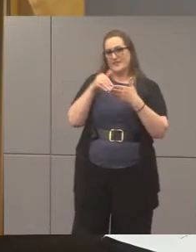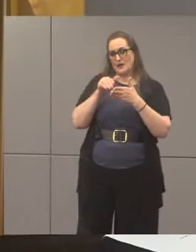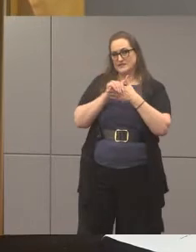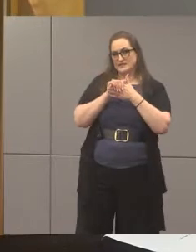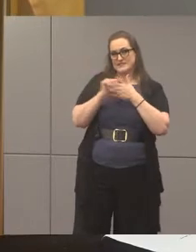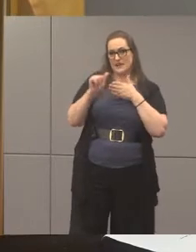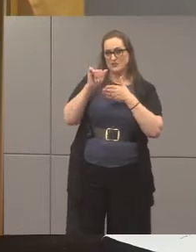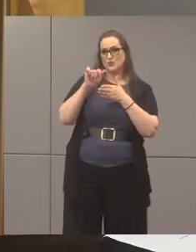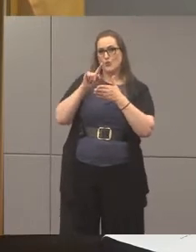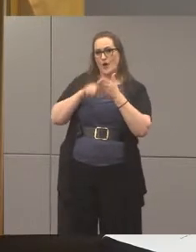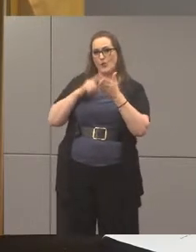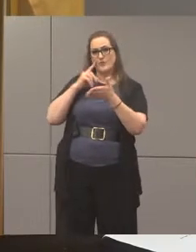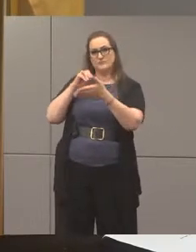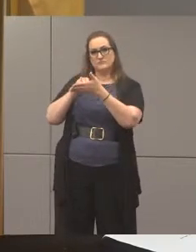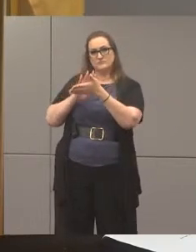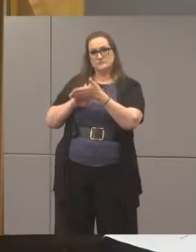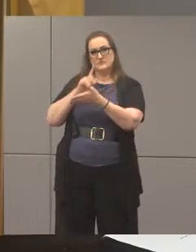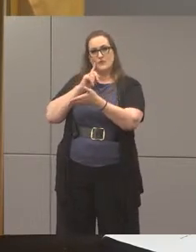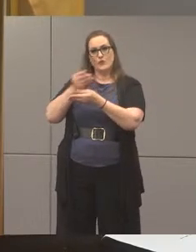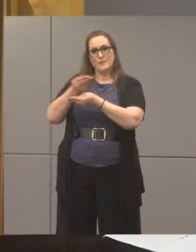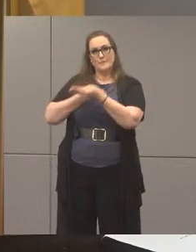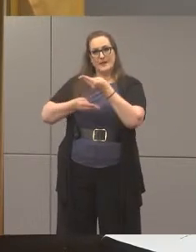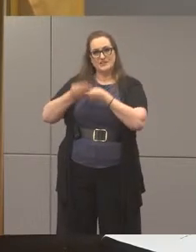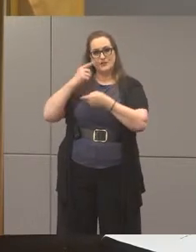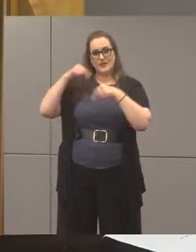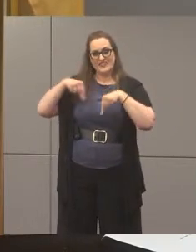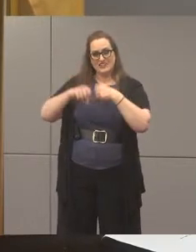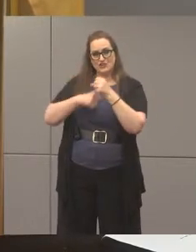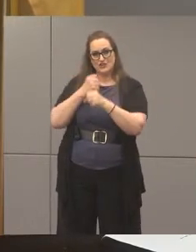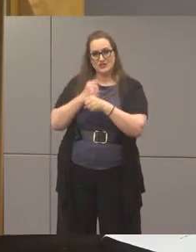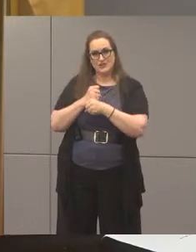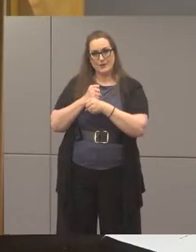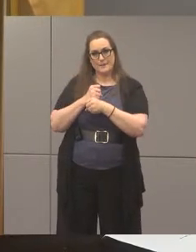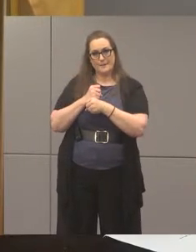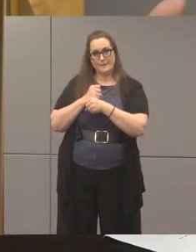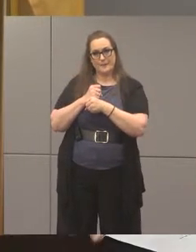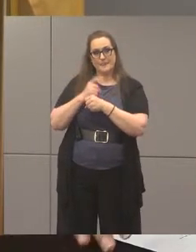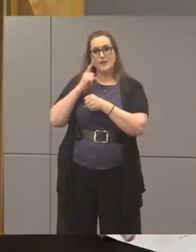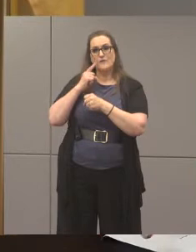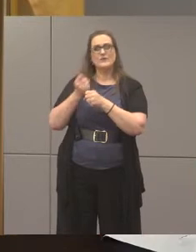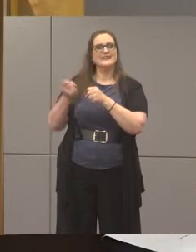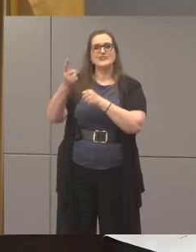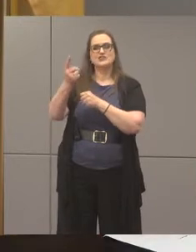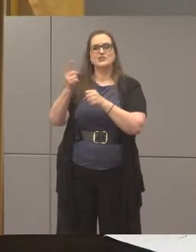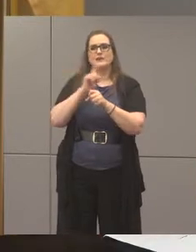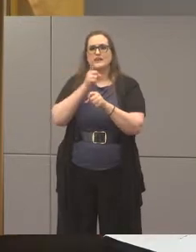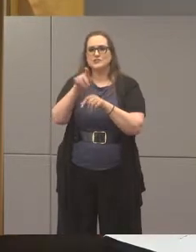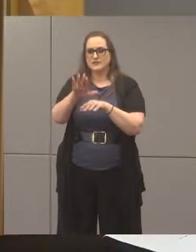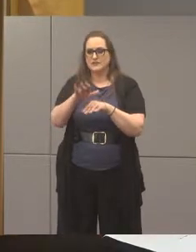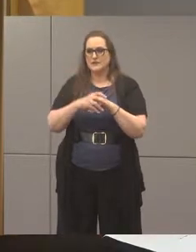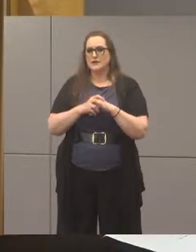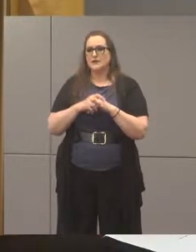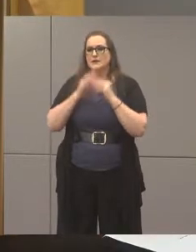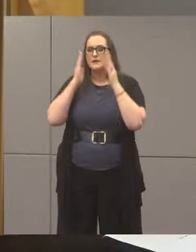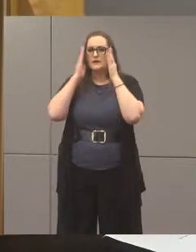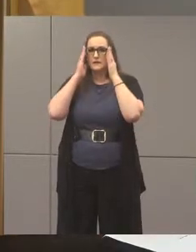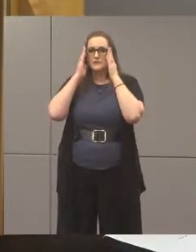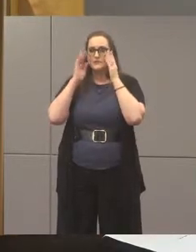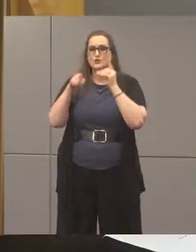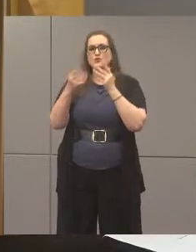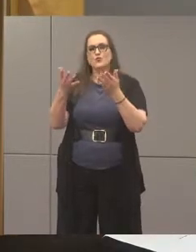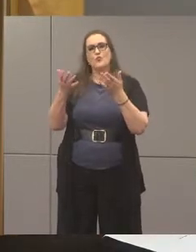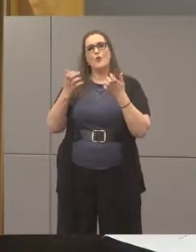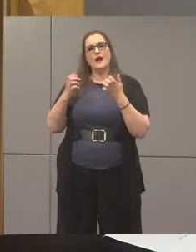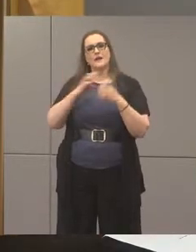$32,000 is what we have put in the budget for this year, for next year, actually. So what you're wanting